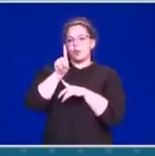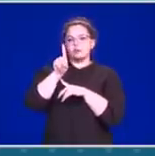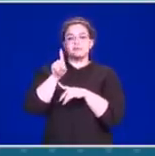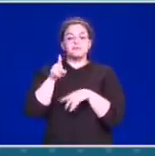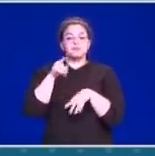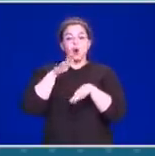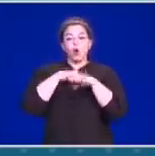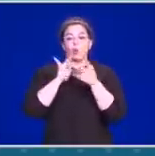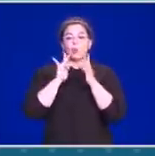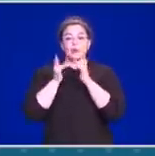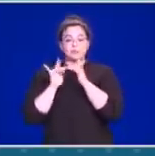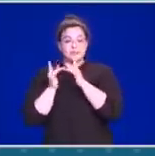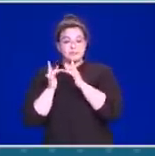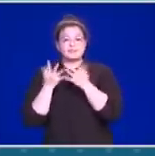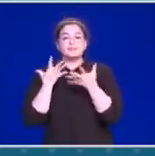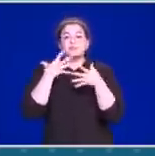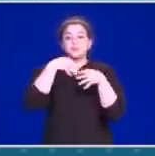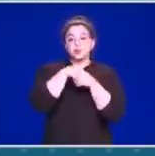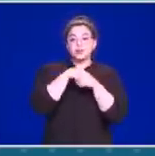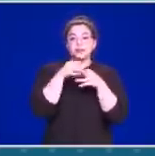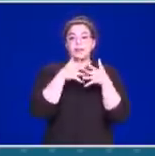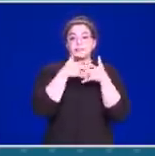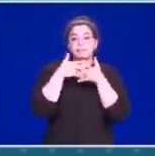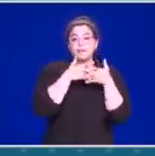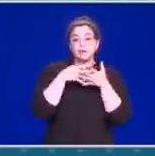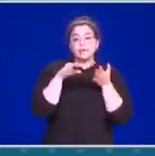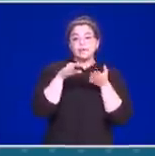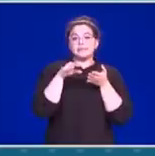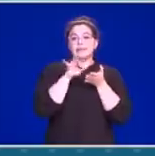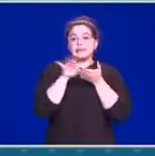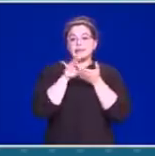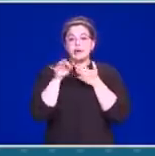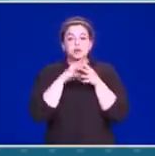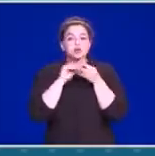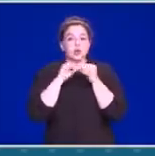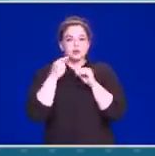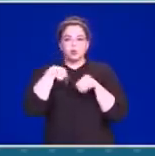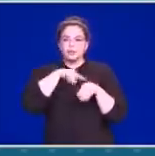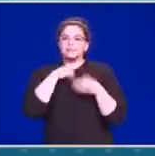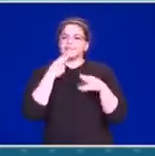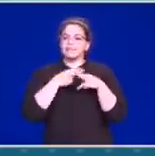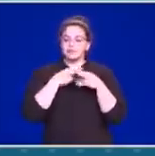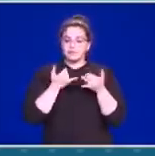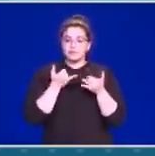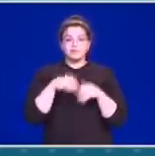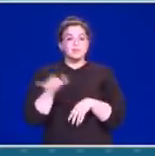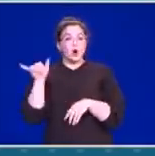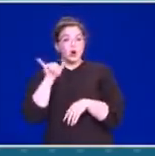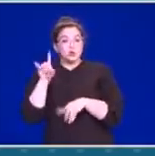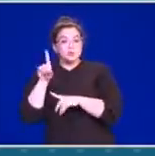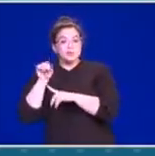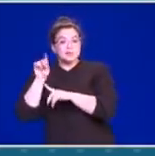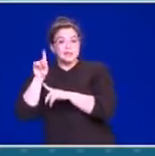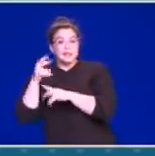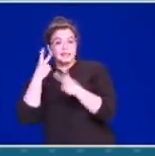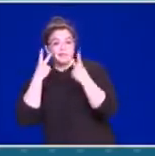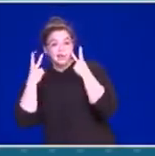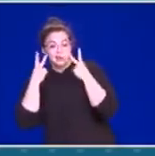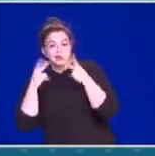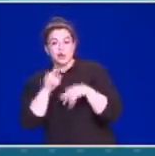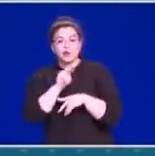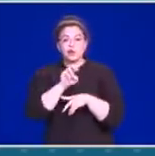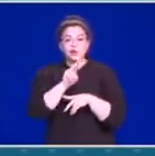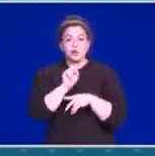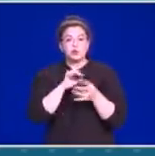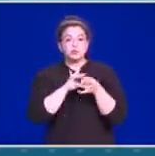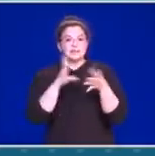data on our website, including the American account stories that we've mentioned today. Also, there are data visualizations, a news release,